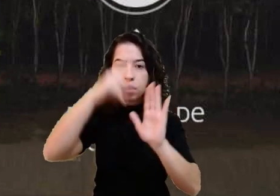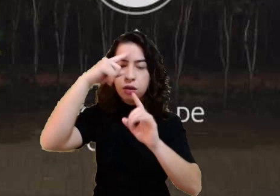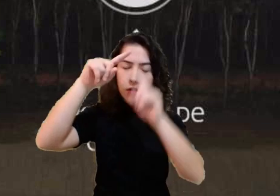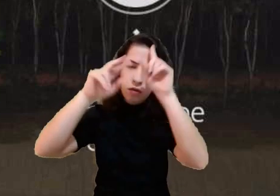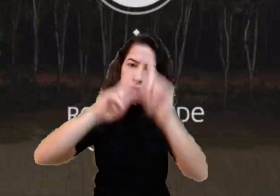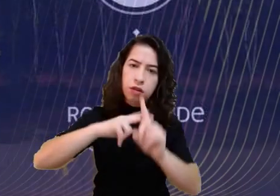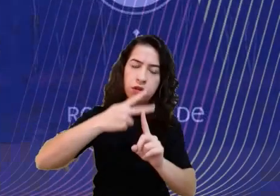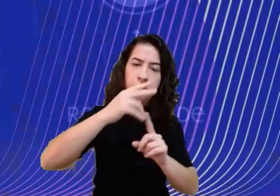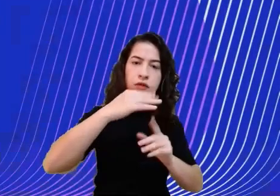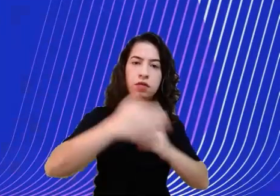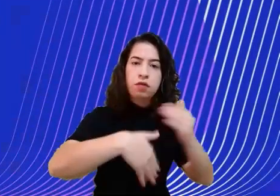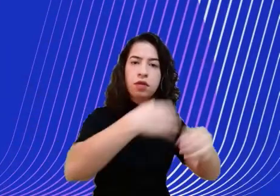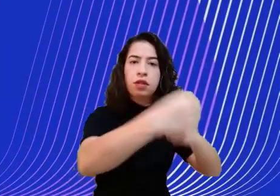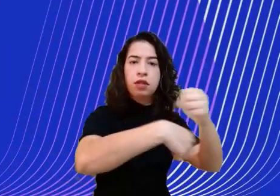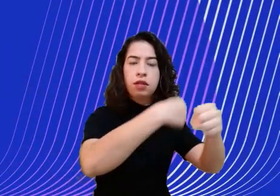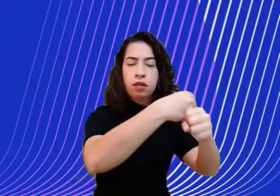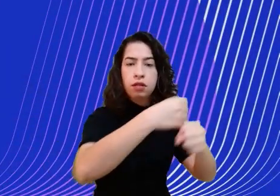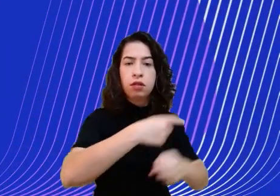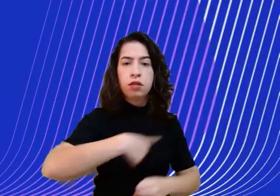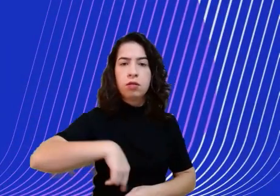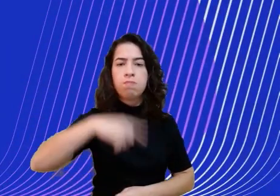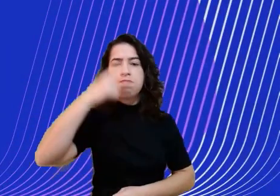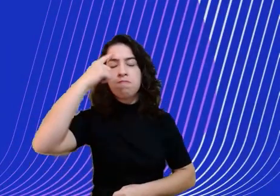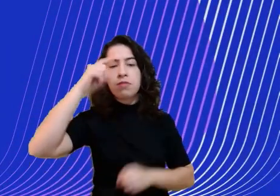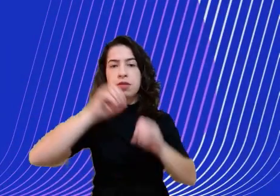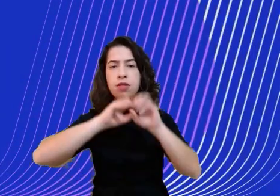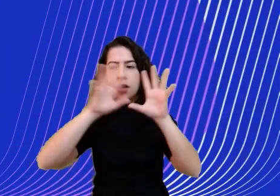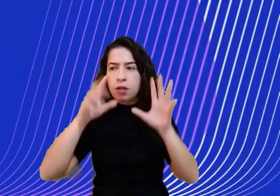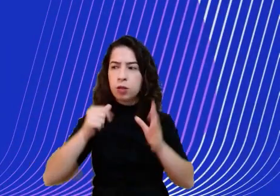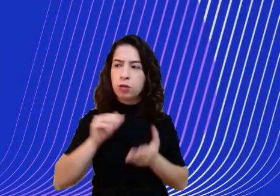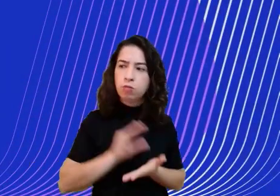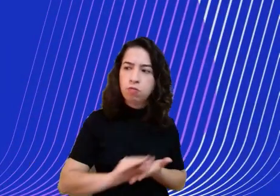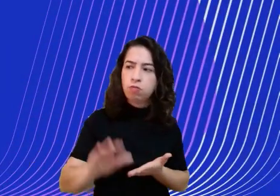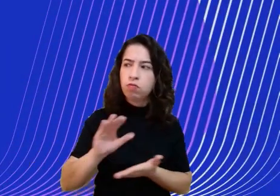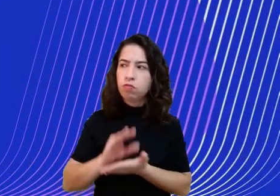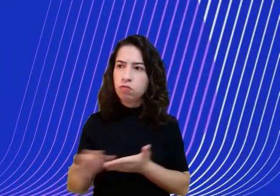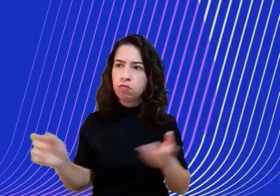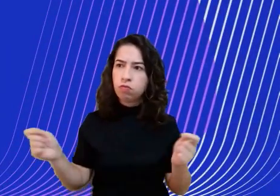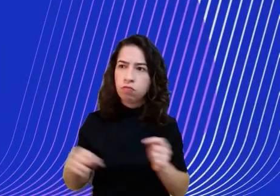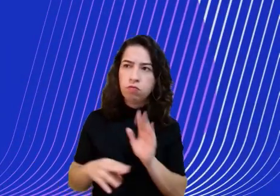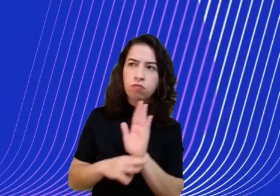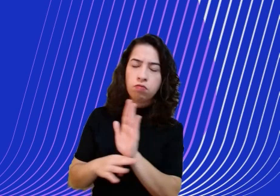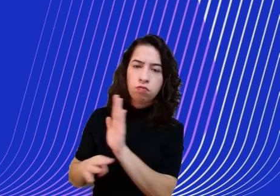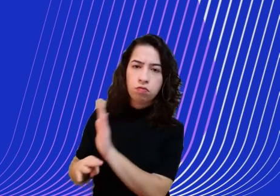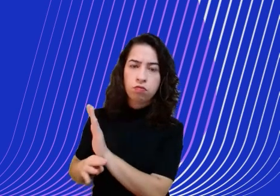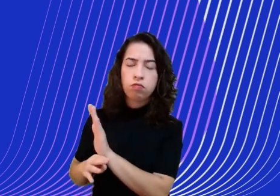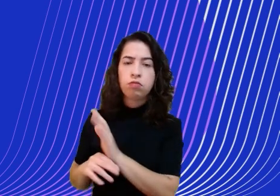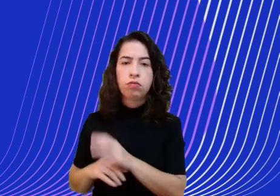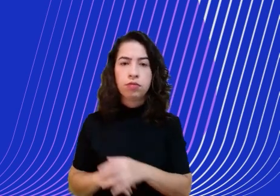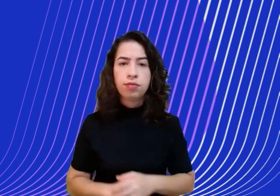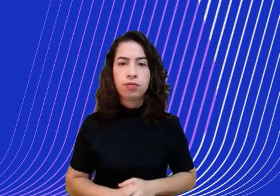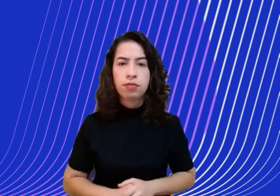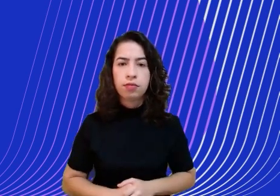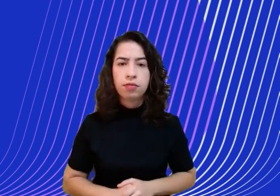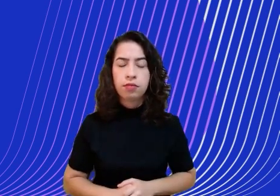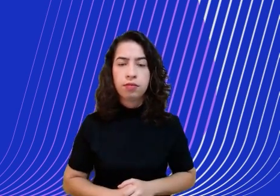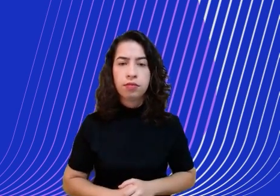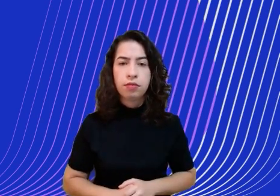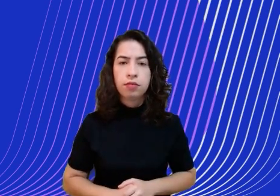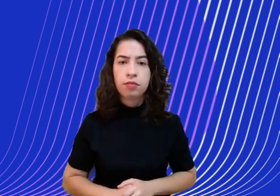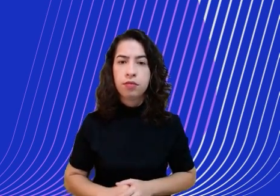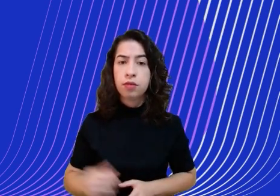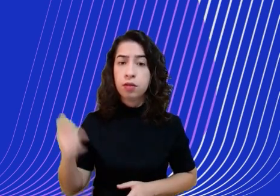next years. And we have a clear idea of where we can invest and we can collaborate, and we can make the